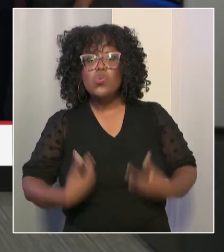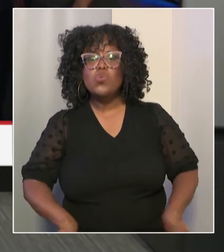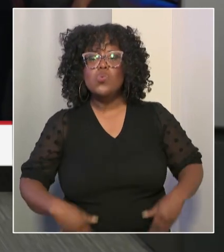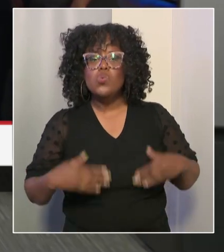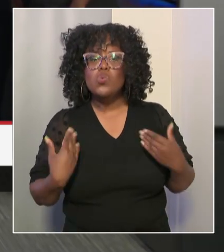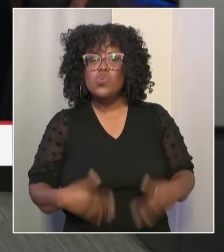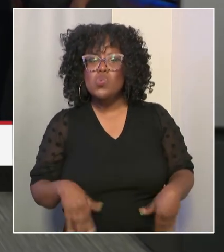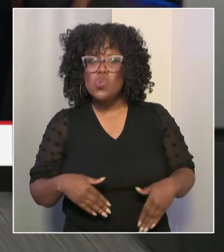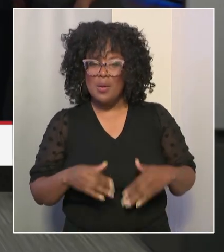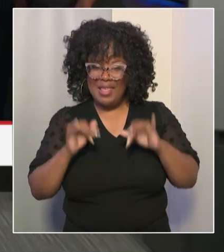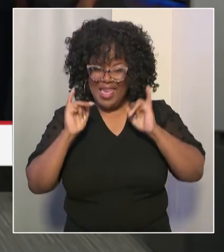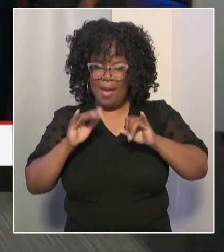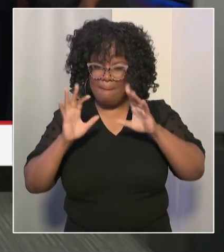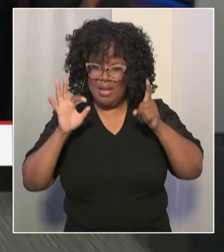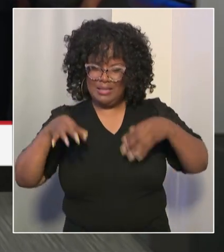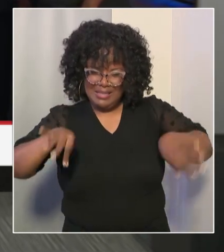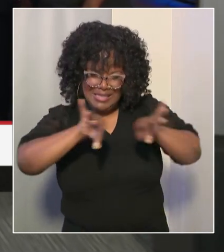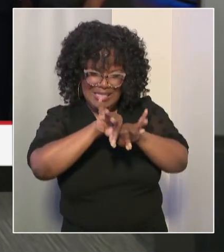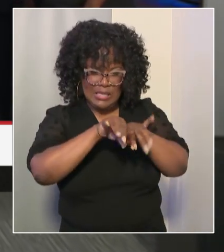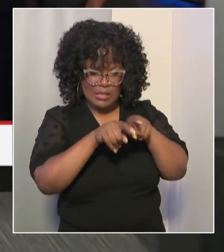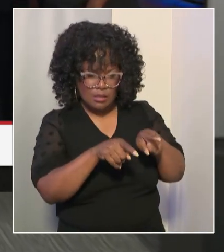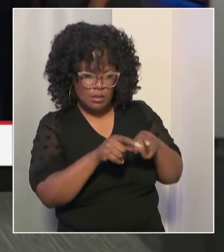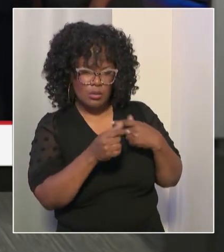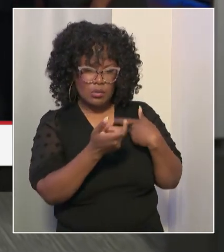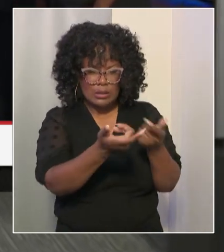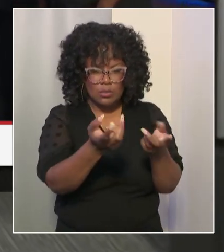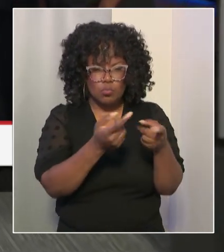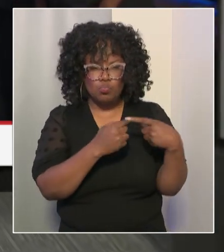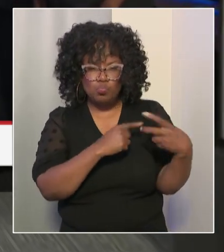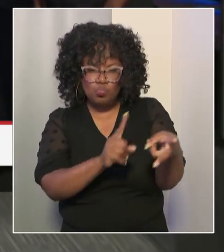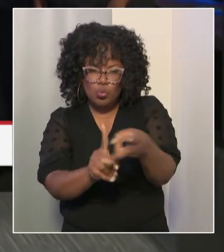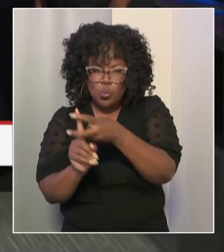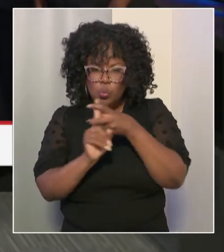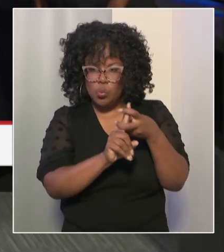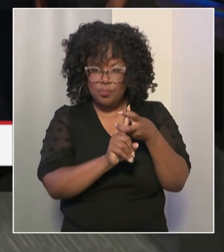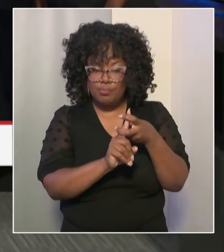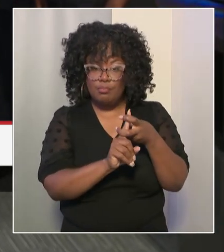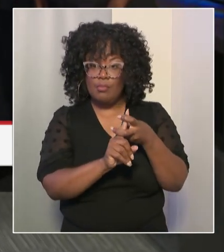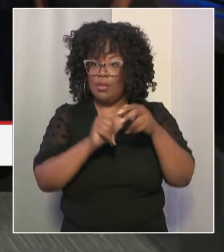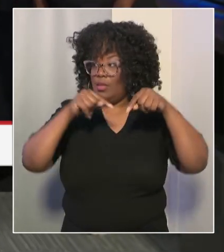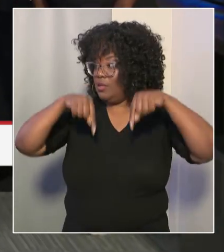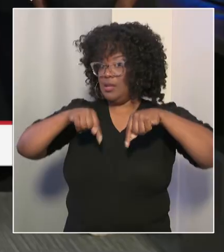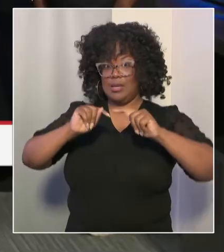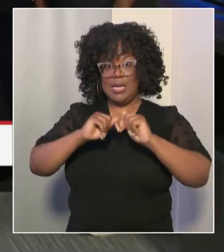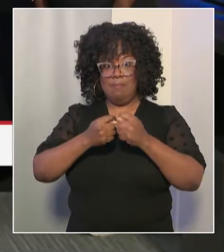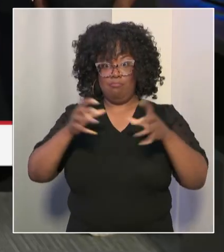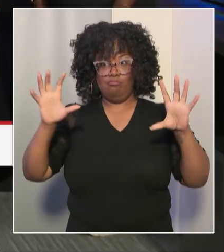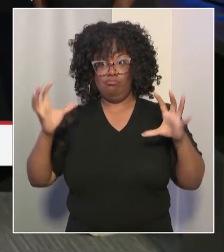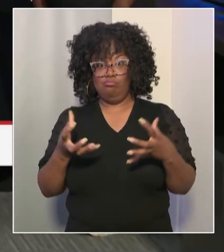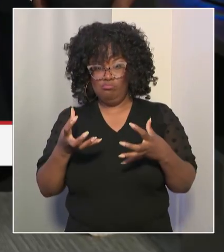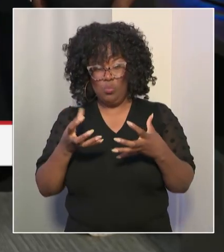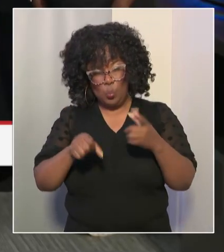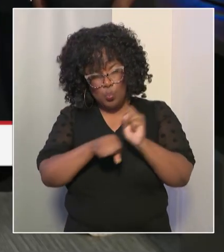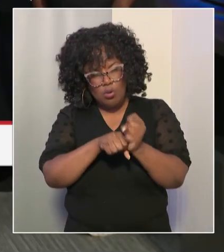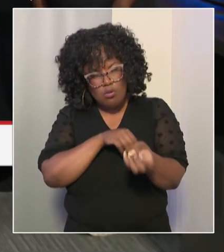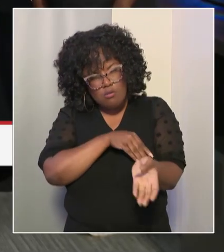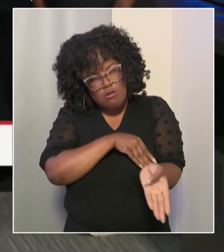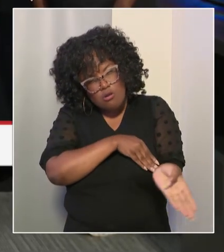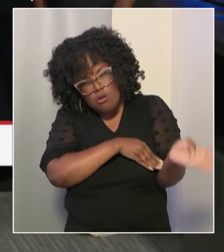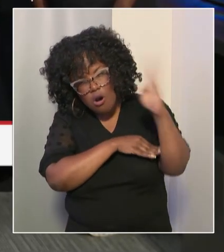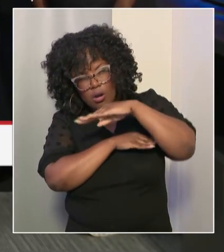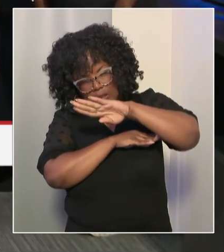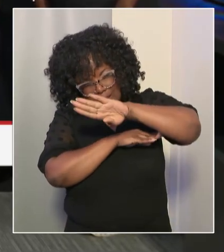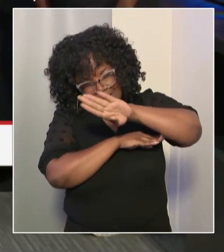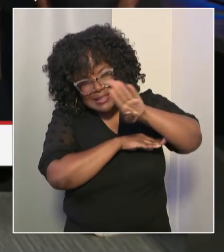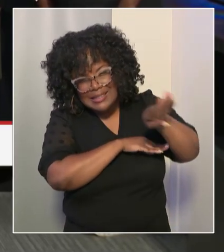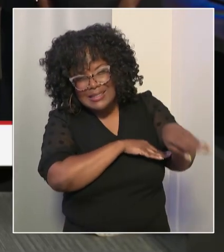team. They work behind the scenes every single day during major events like the ones we had last weekend and will